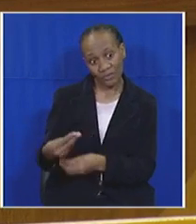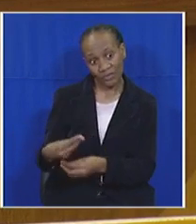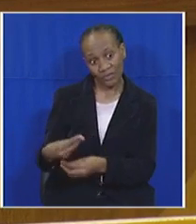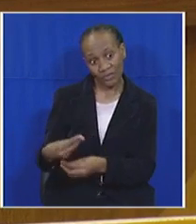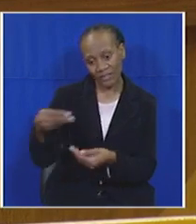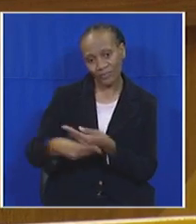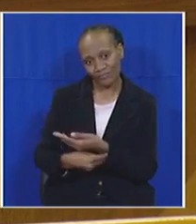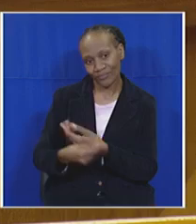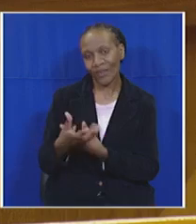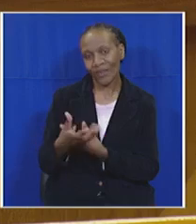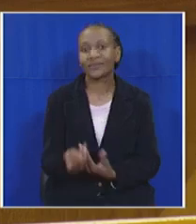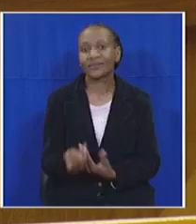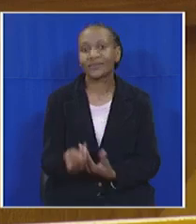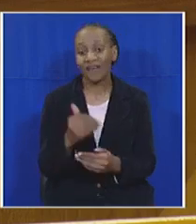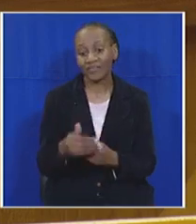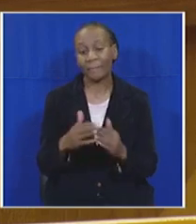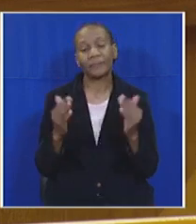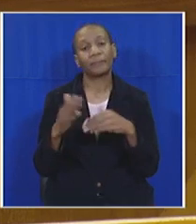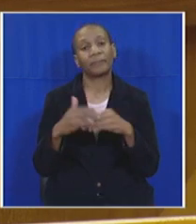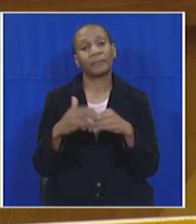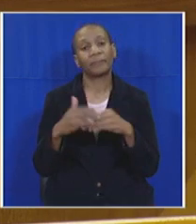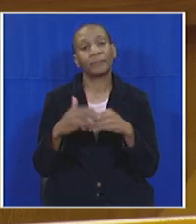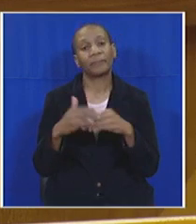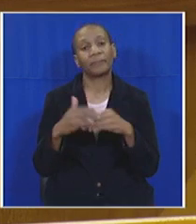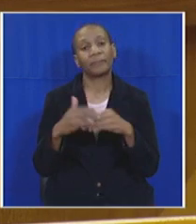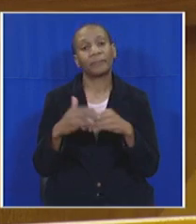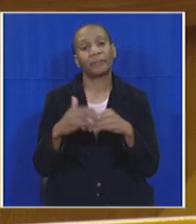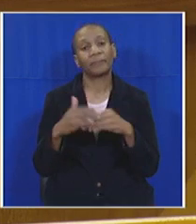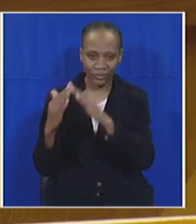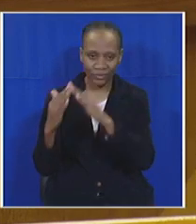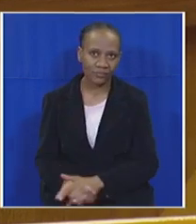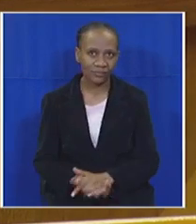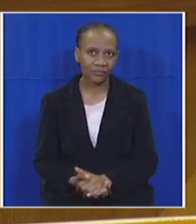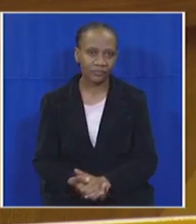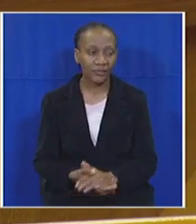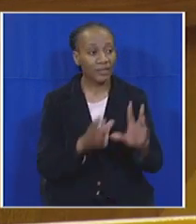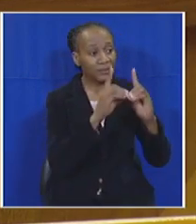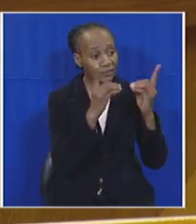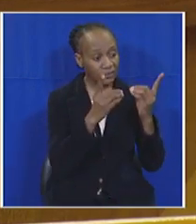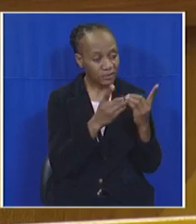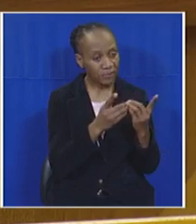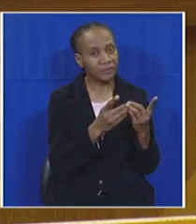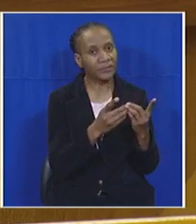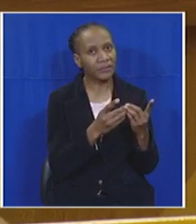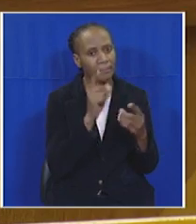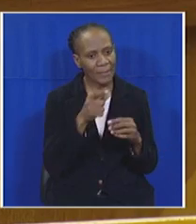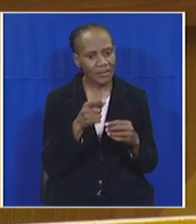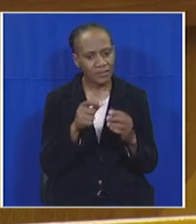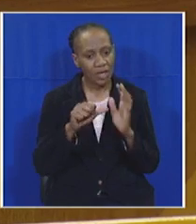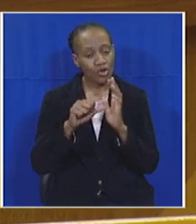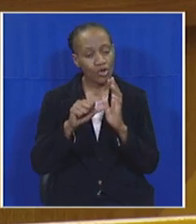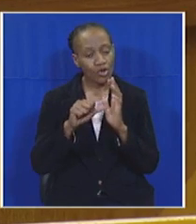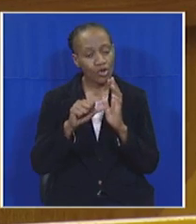them for ensuring tender awards. Disbursement by the department in respect of infrastructure grants